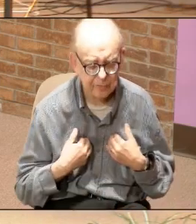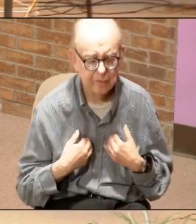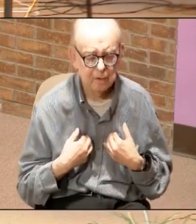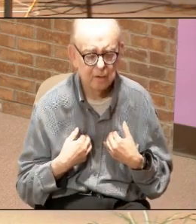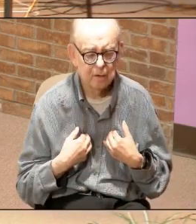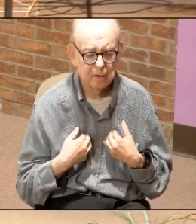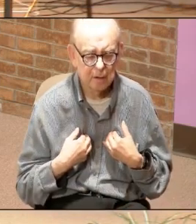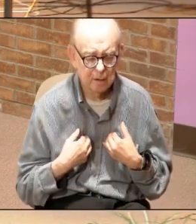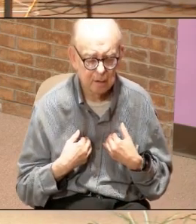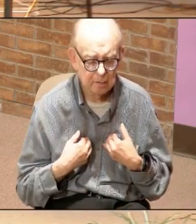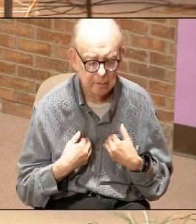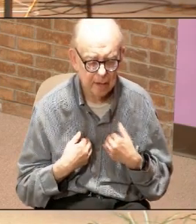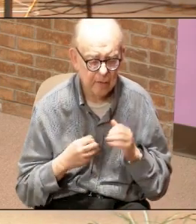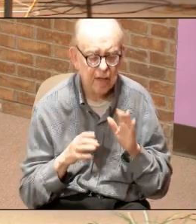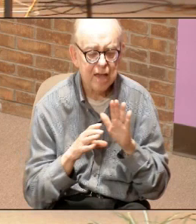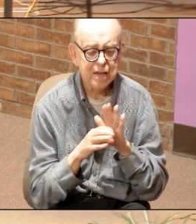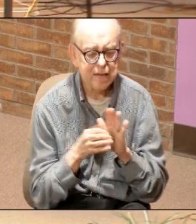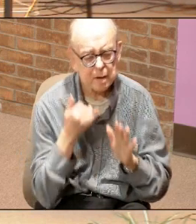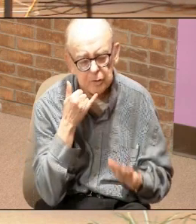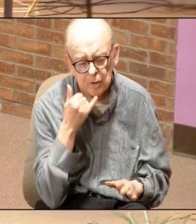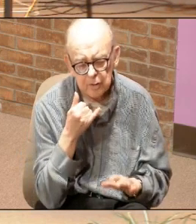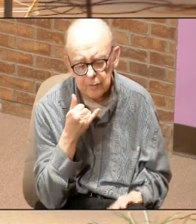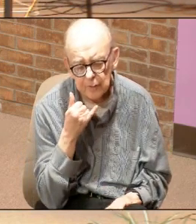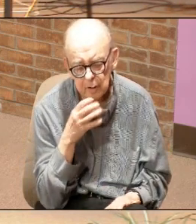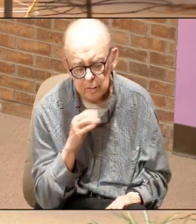have cameras,